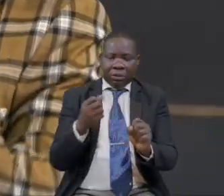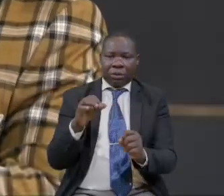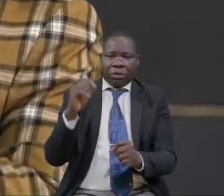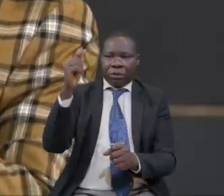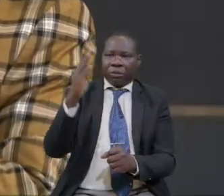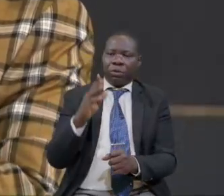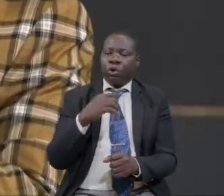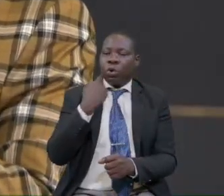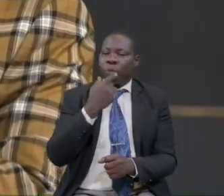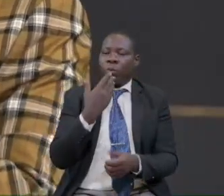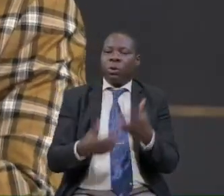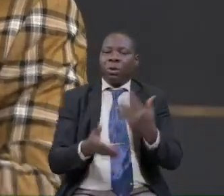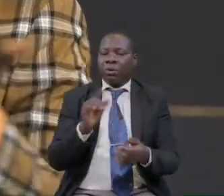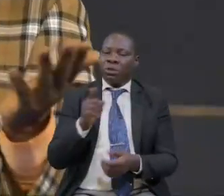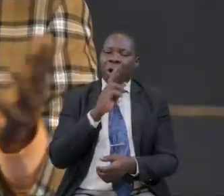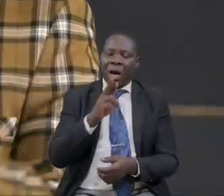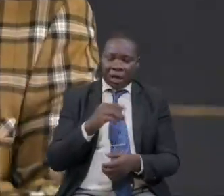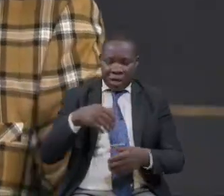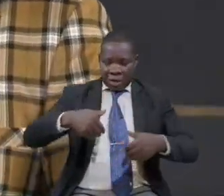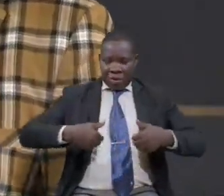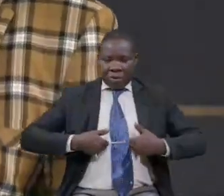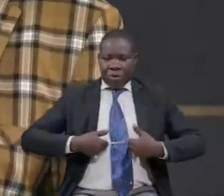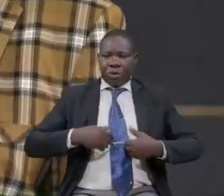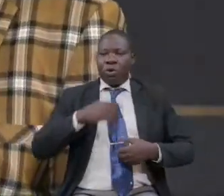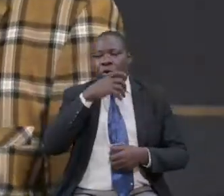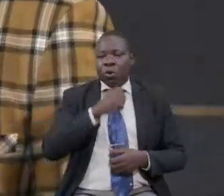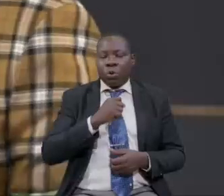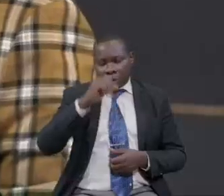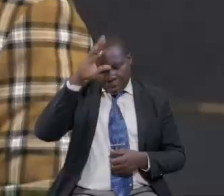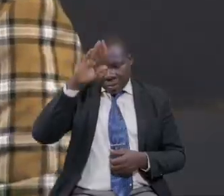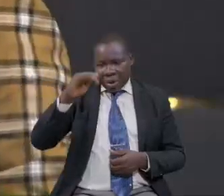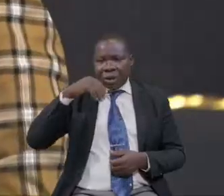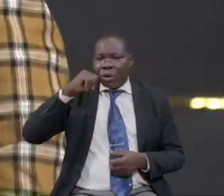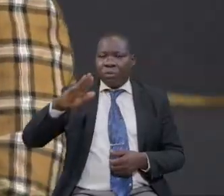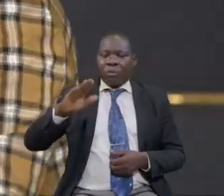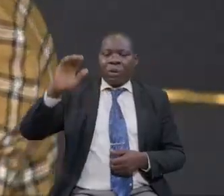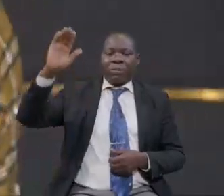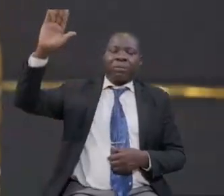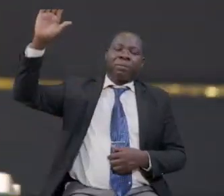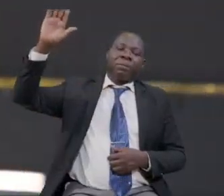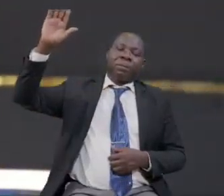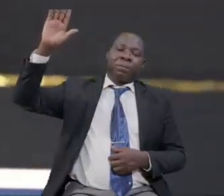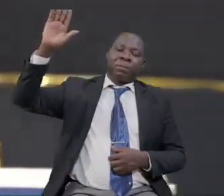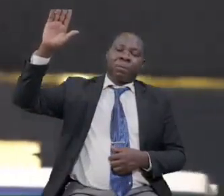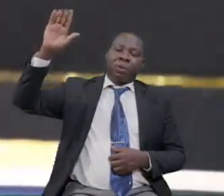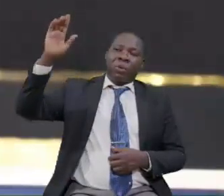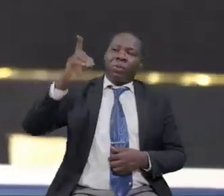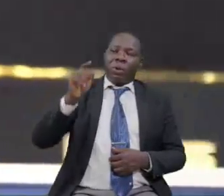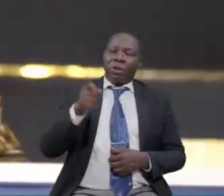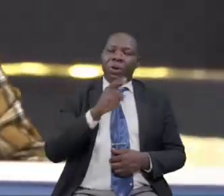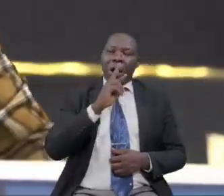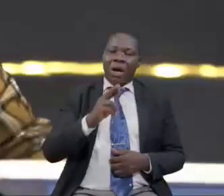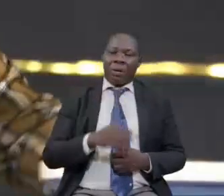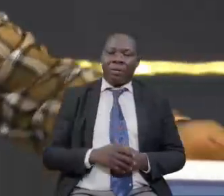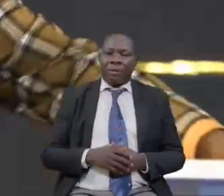young, old, man, woman, raise up your hand where you are. You didn't come here to